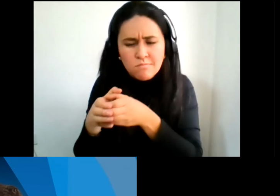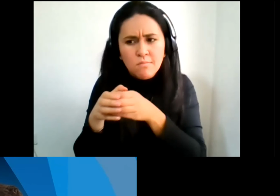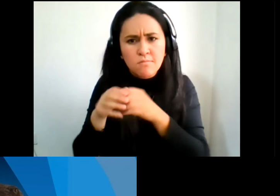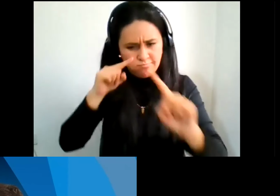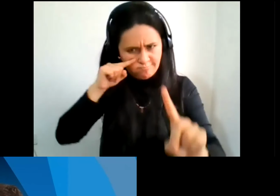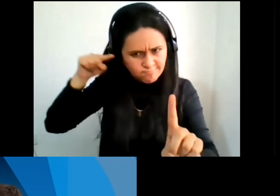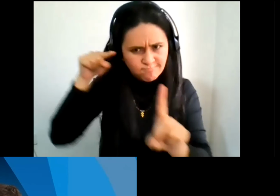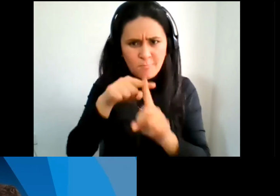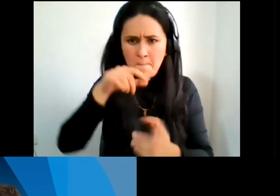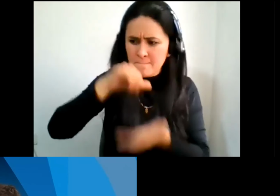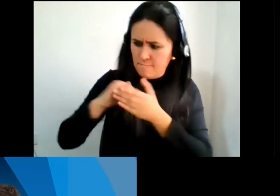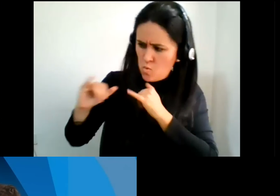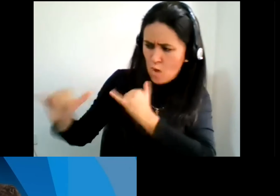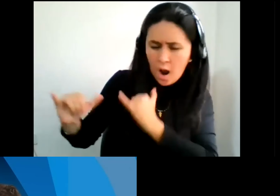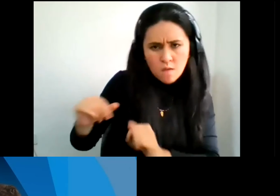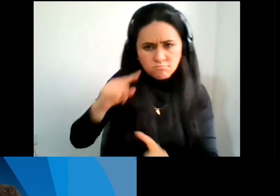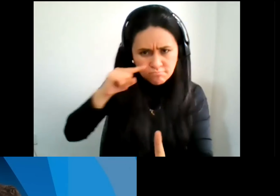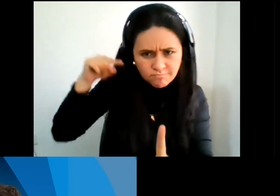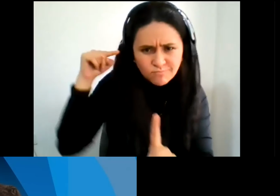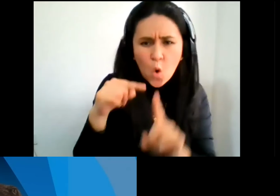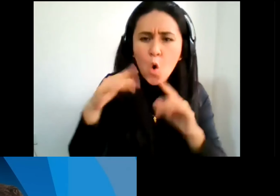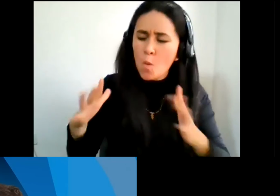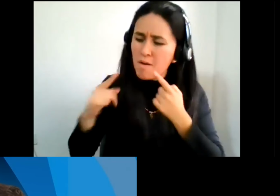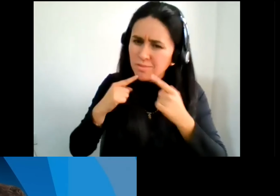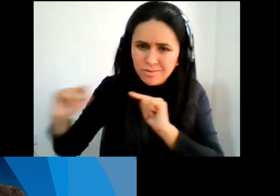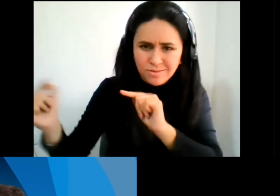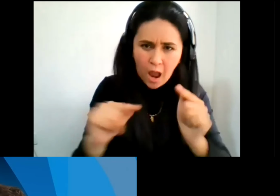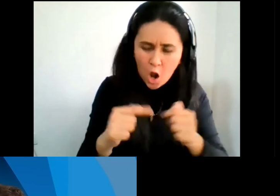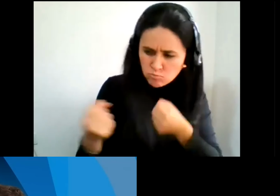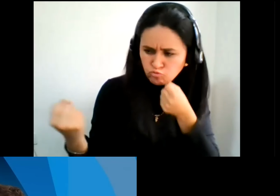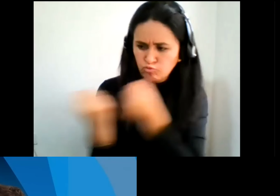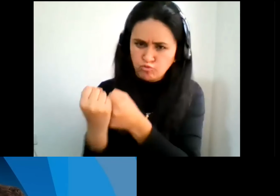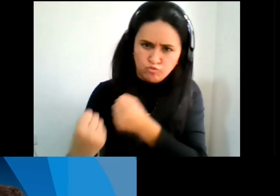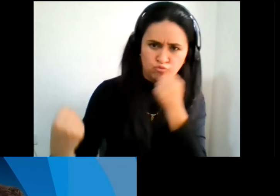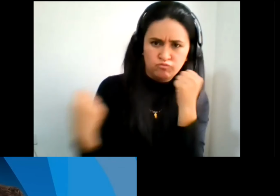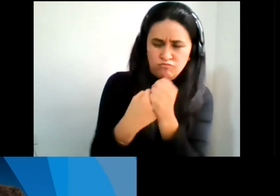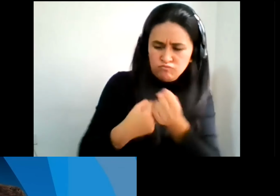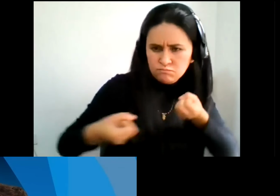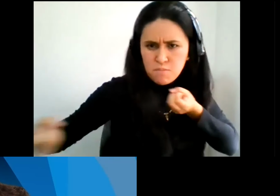considering this theme. And I think there's a clear, open